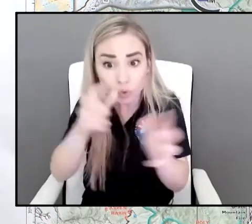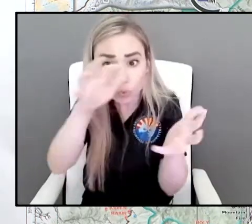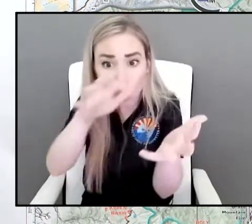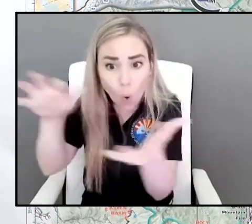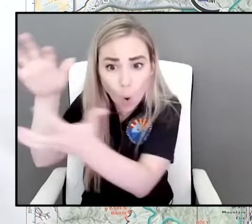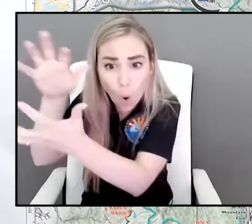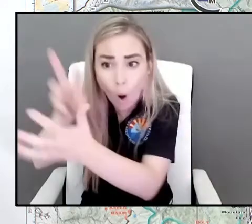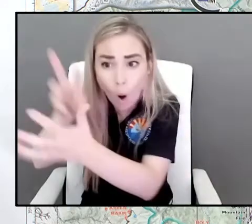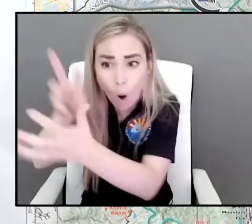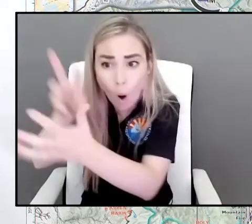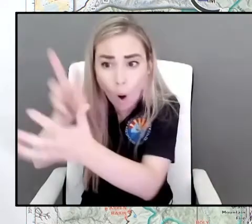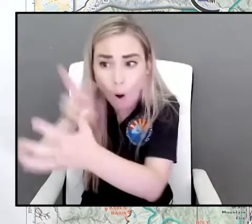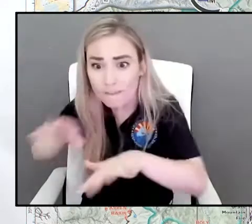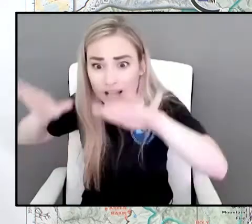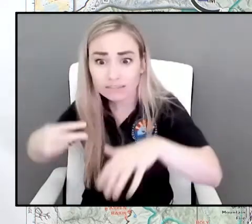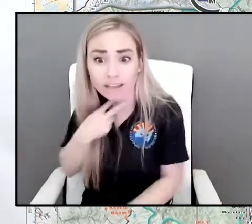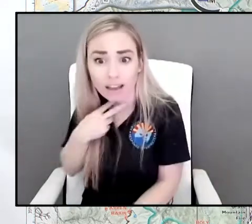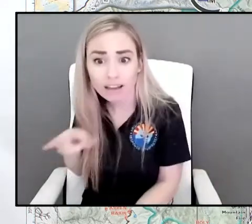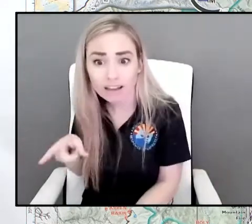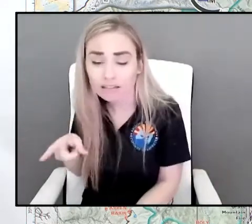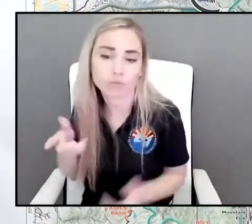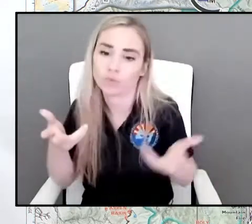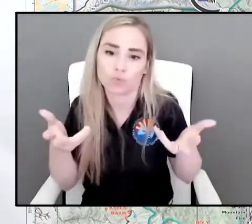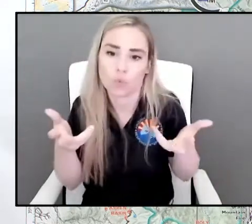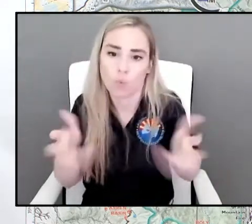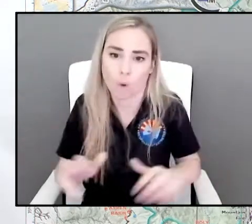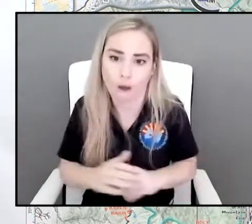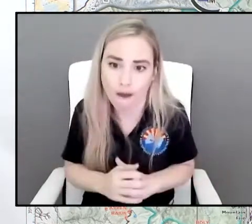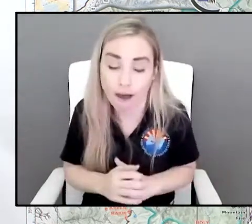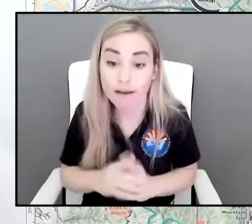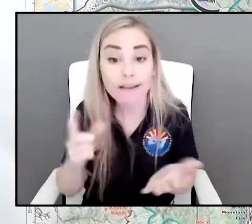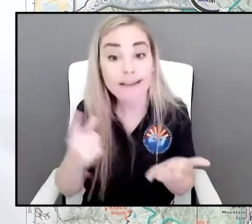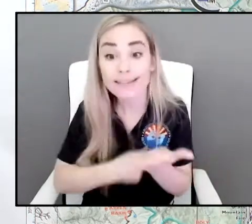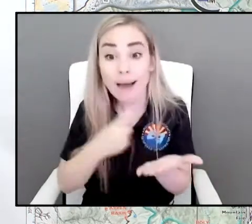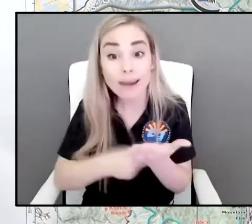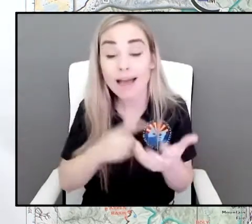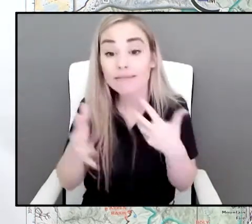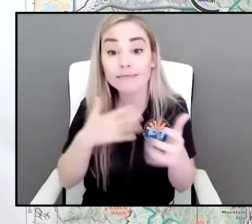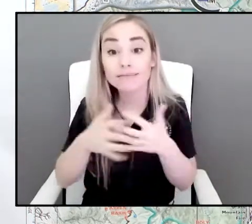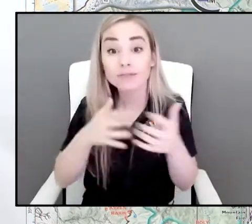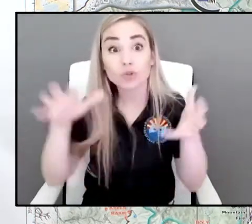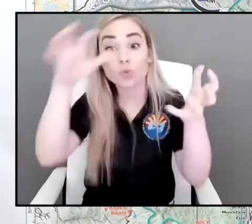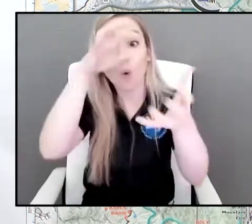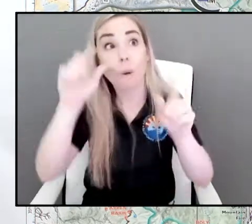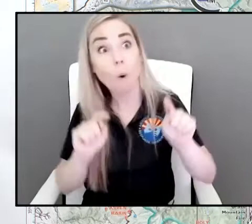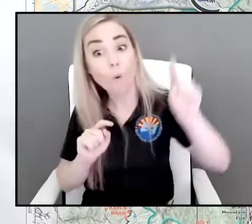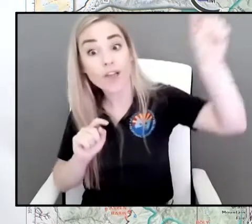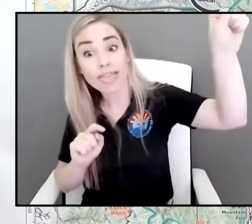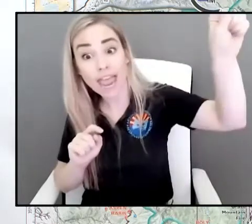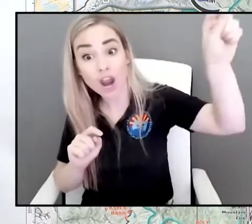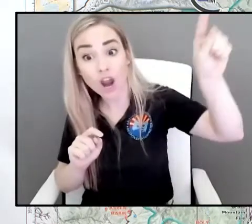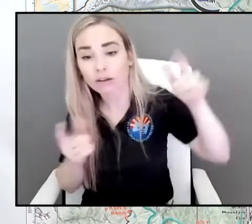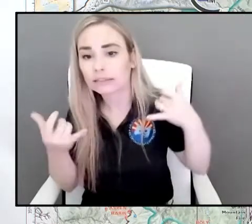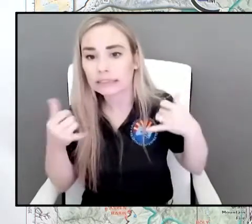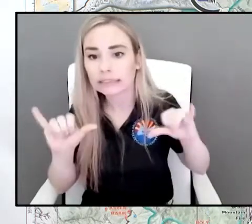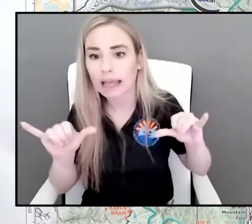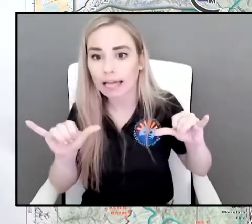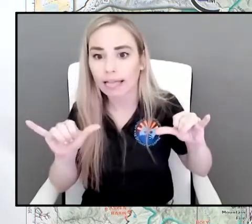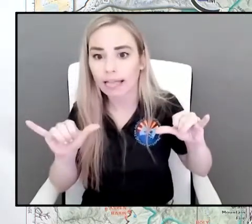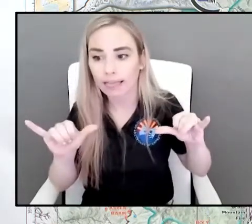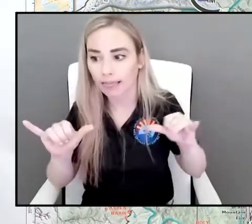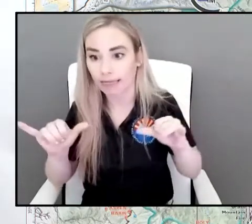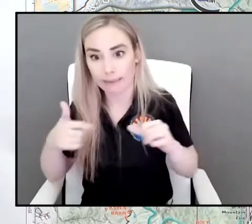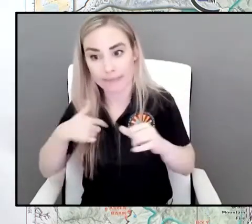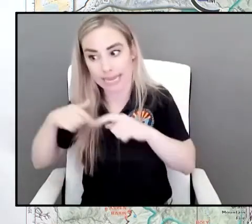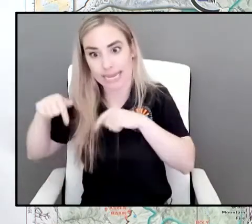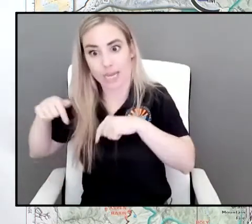flooding. Sometimes that storm doesn't have to be sitting right over where you're playing in the river, and by the time it's coming, it's not something that you